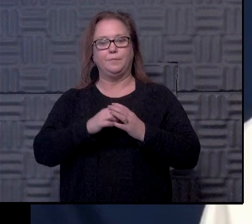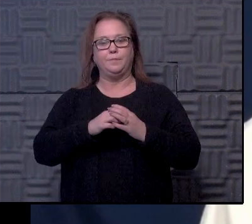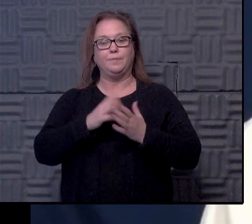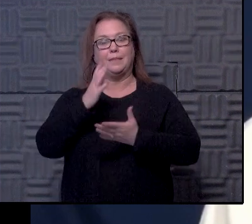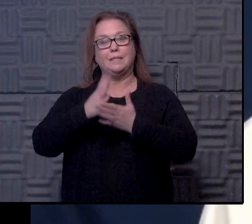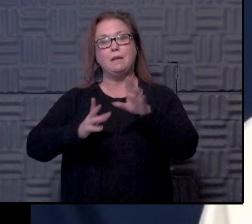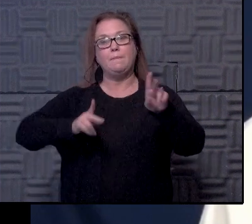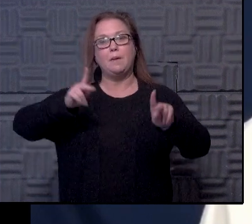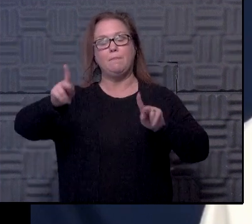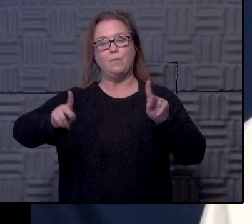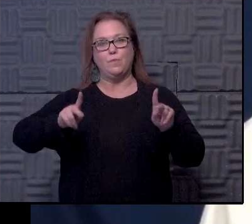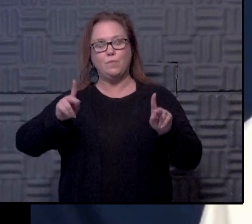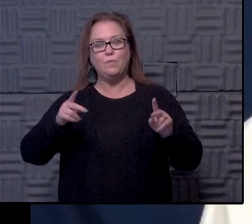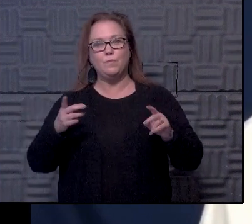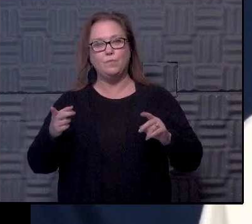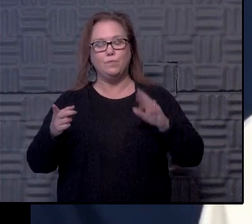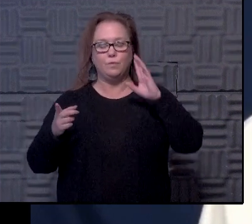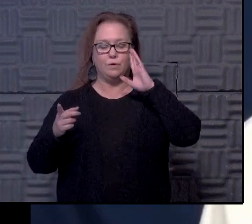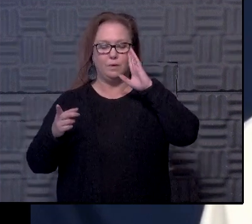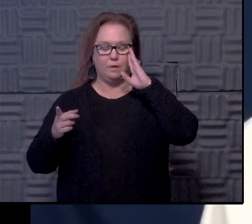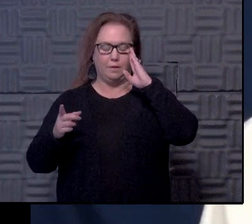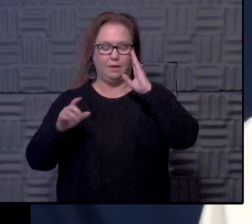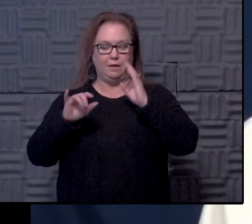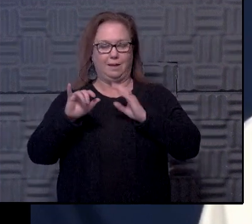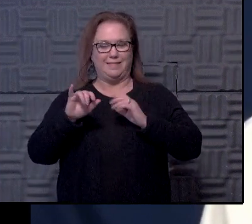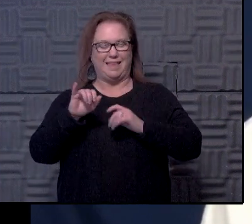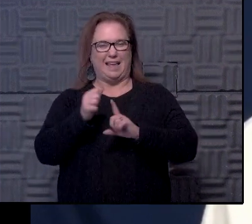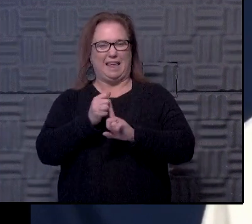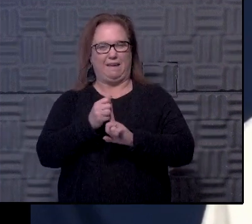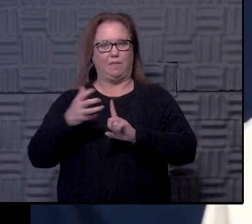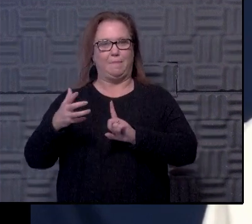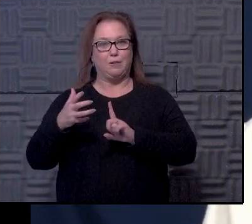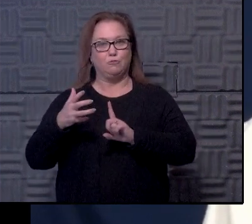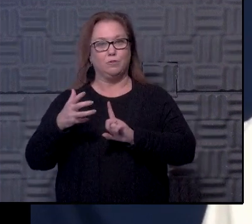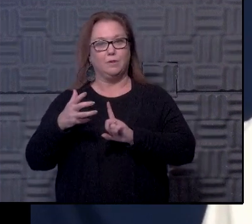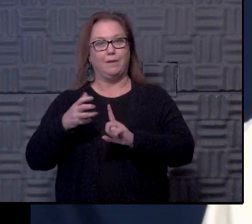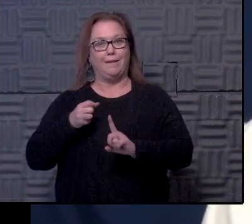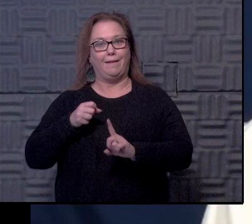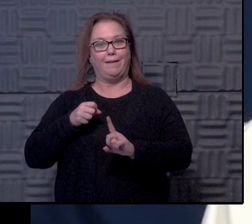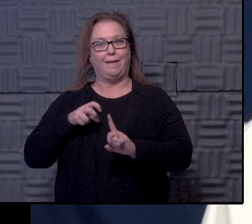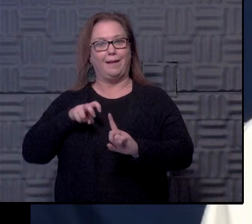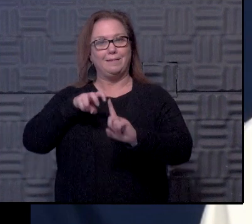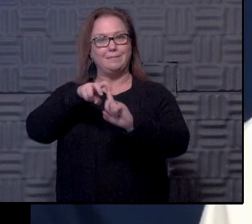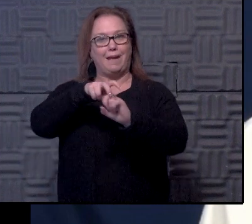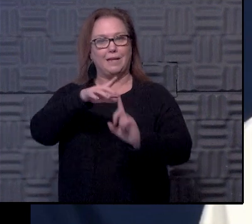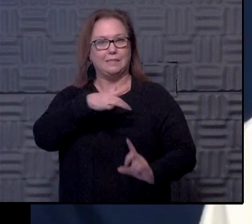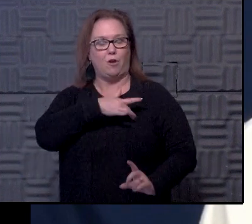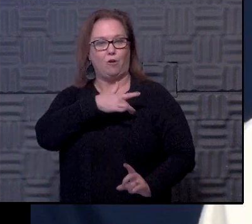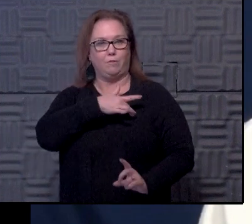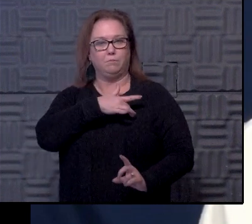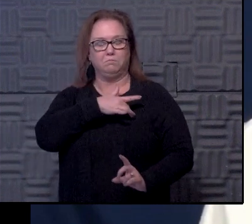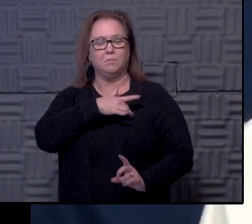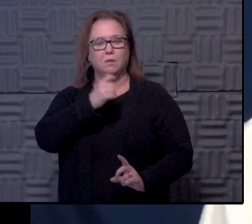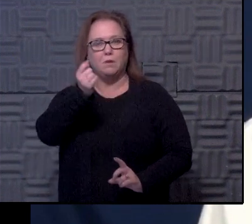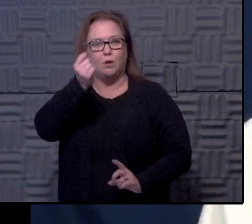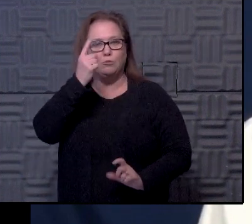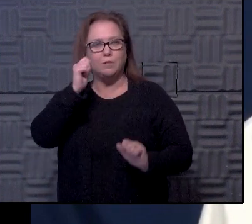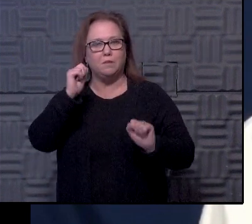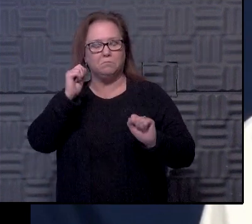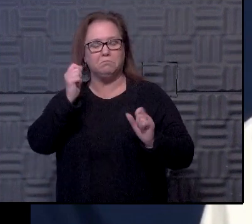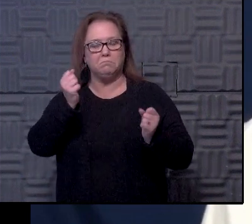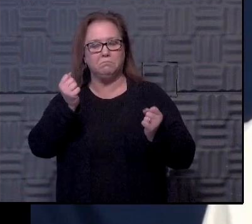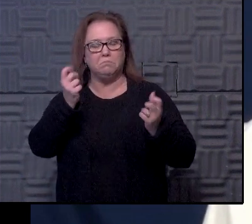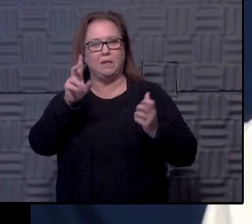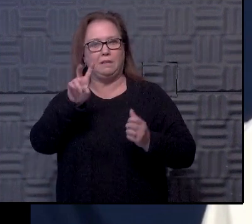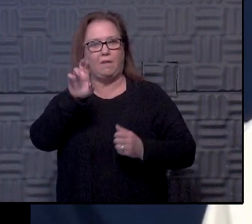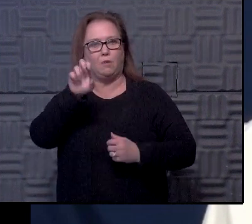some people, that inflammatory process attacks the heart. That's not unique to this virus. It's actually